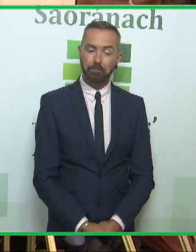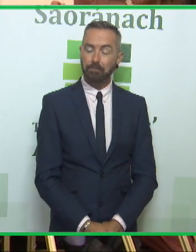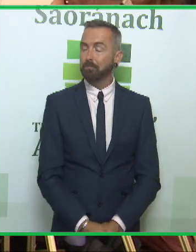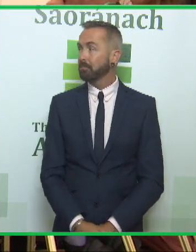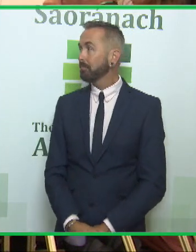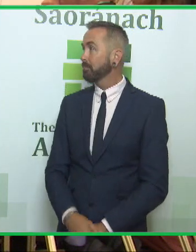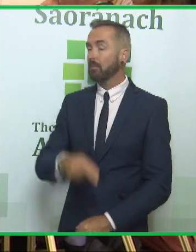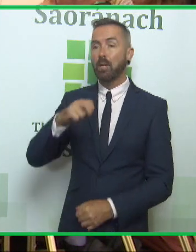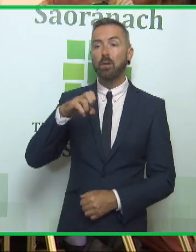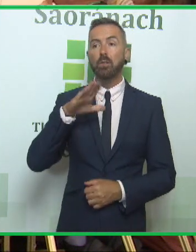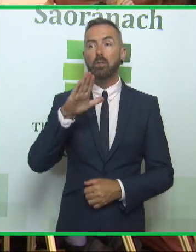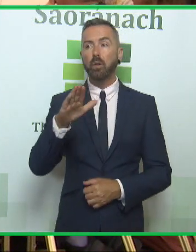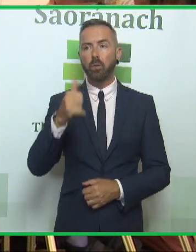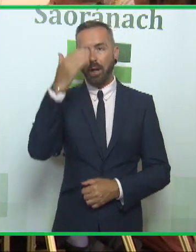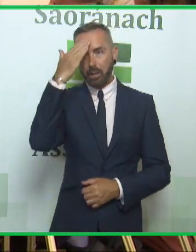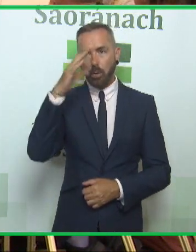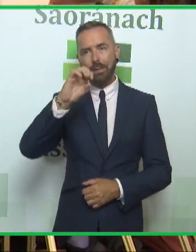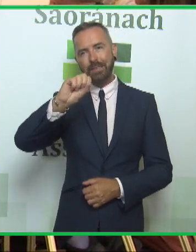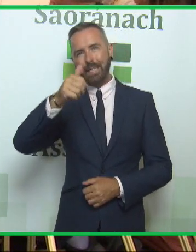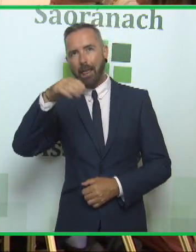Noel North, we'd say Soilse, but it's Soilse.